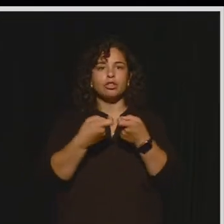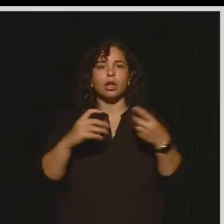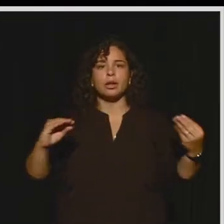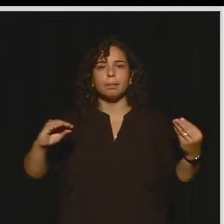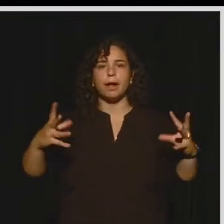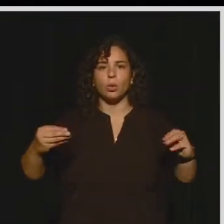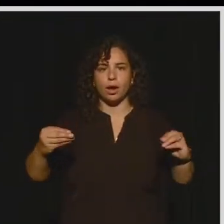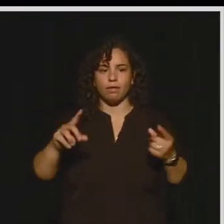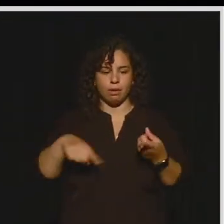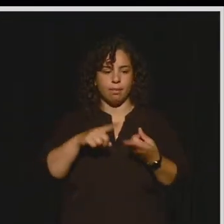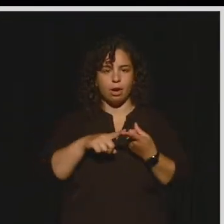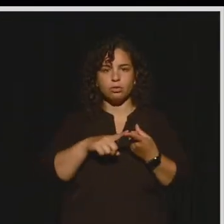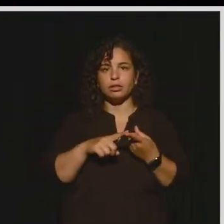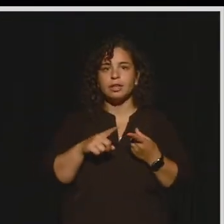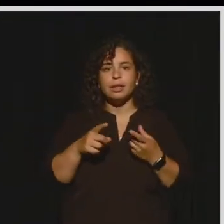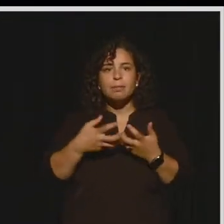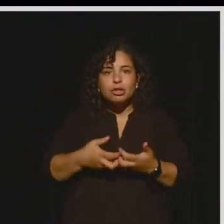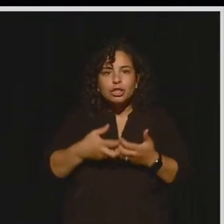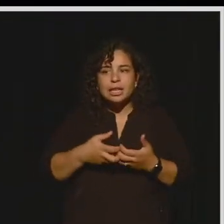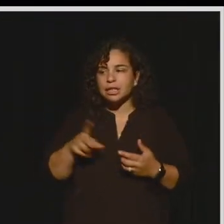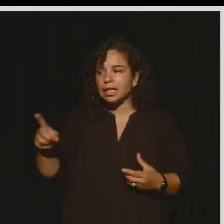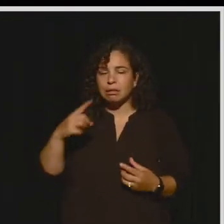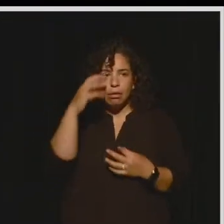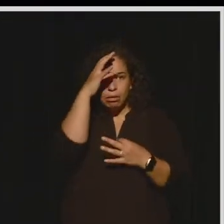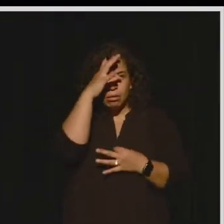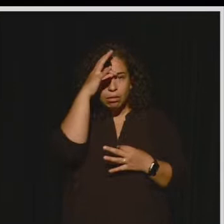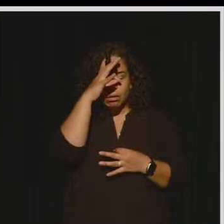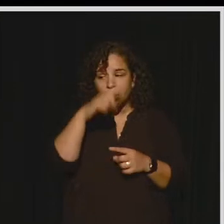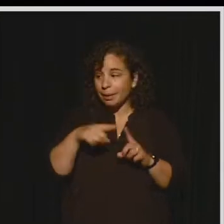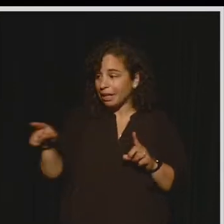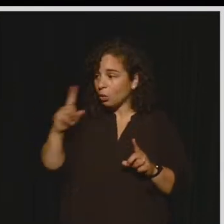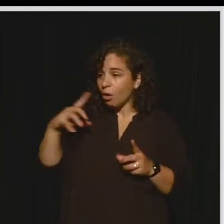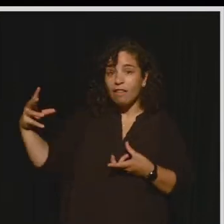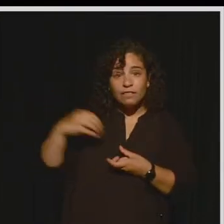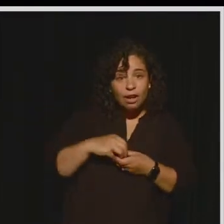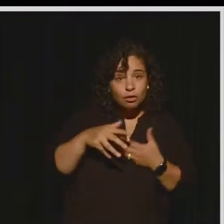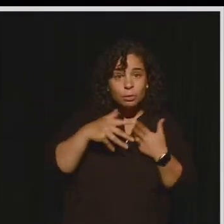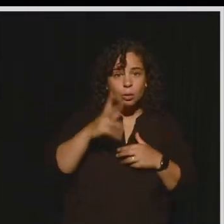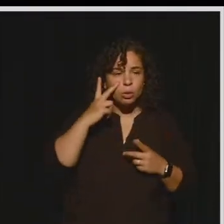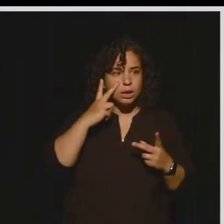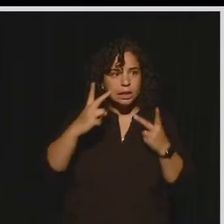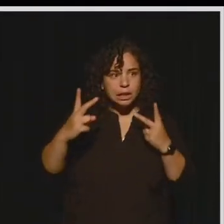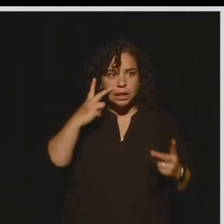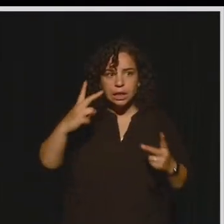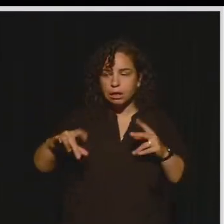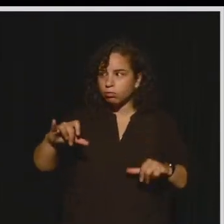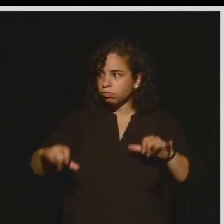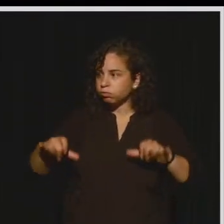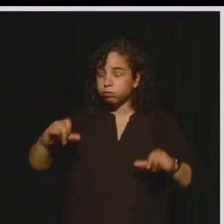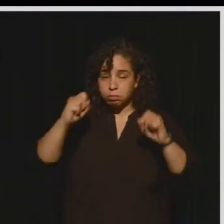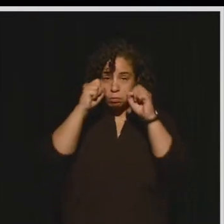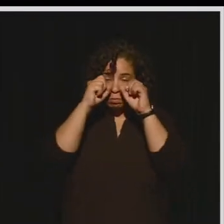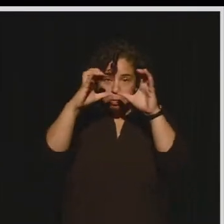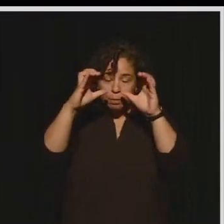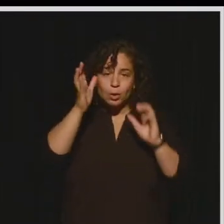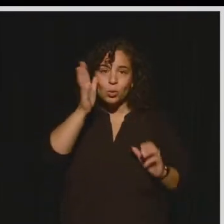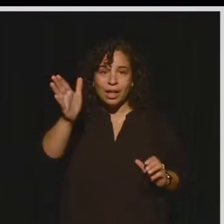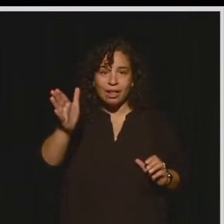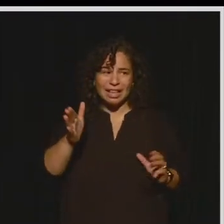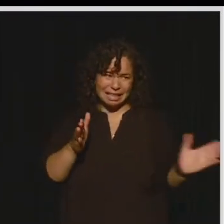machines. And he was going to have this opportunity to see this parade. And so we were able to